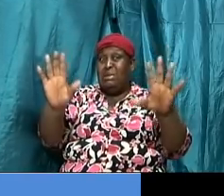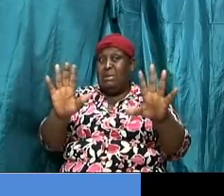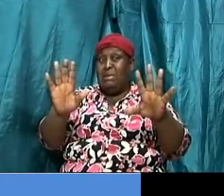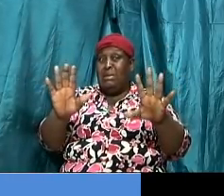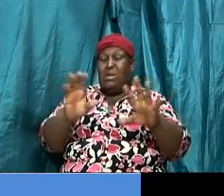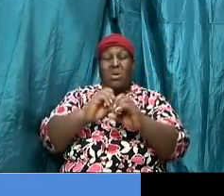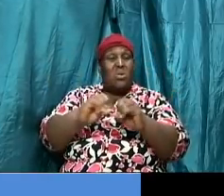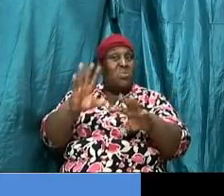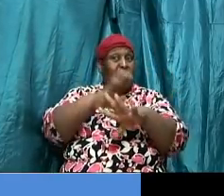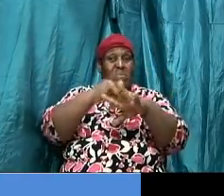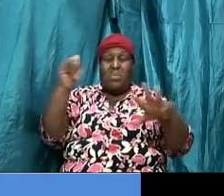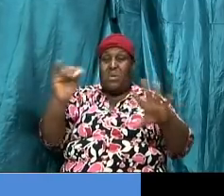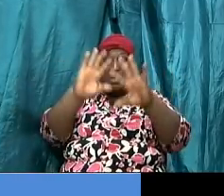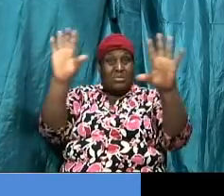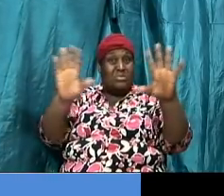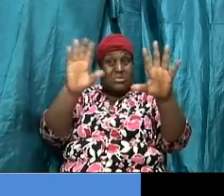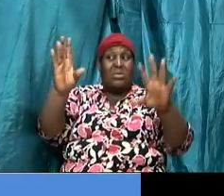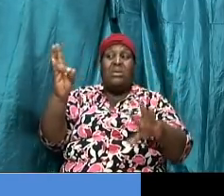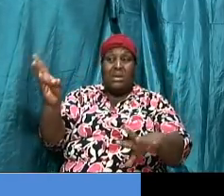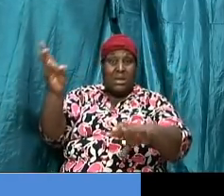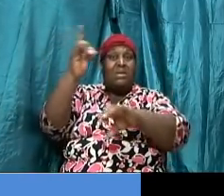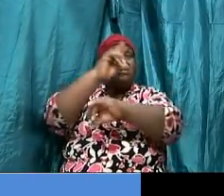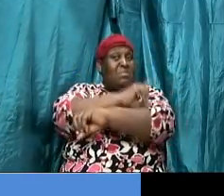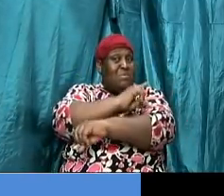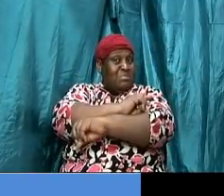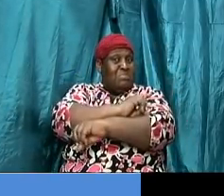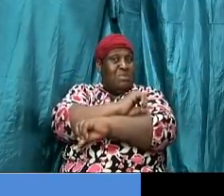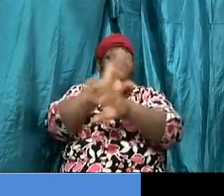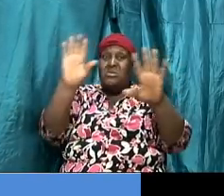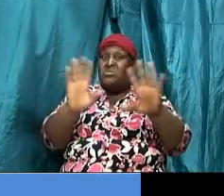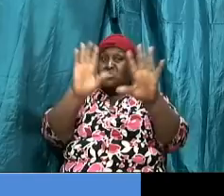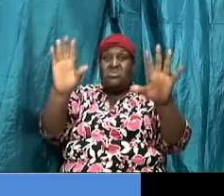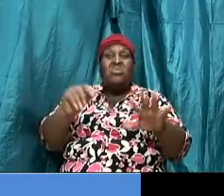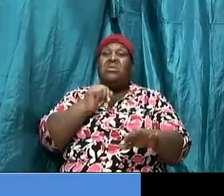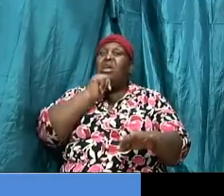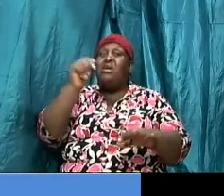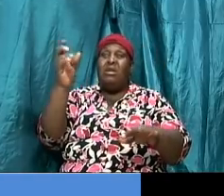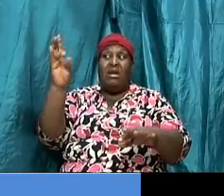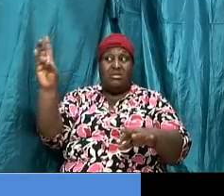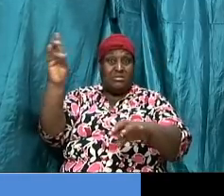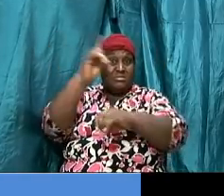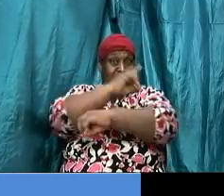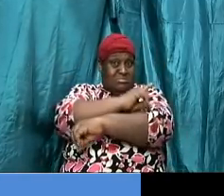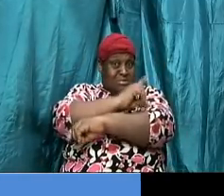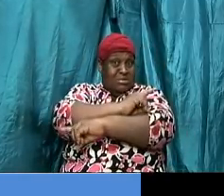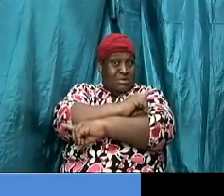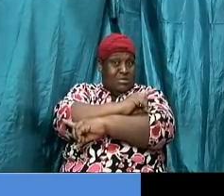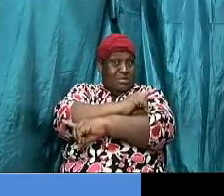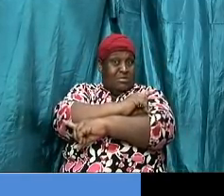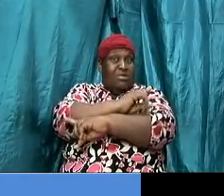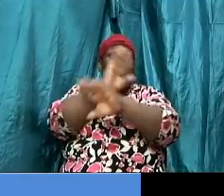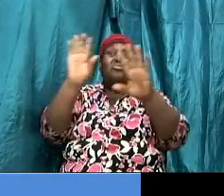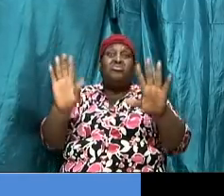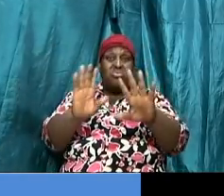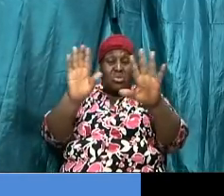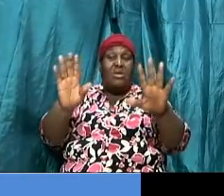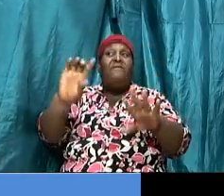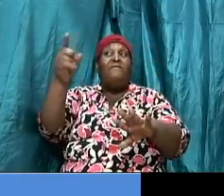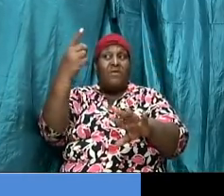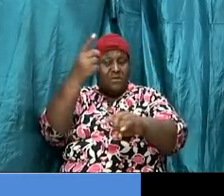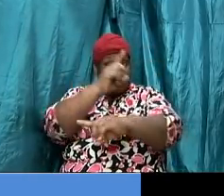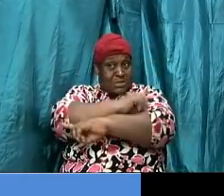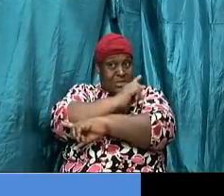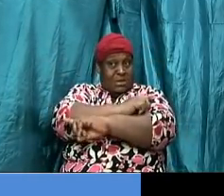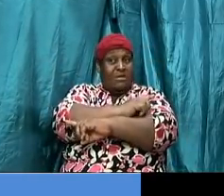Sunday the Sabbath. The Sunday is not the Sabbath. The Sunday is the first day of the week. If we were supposed to go back to what scriptures